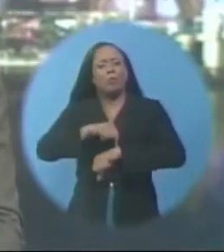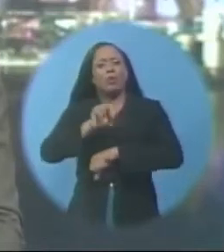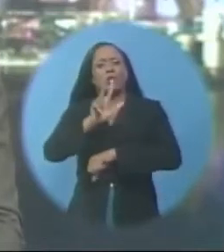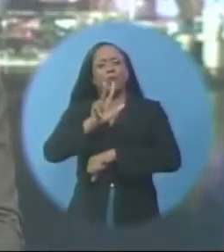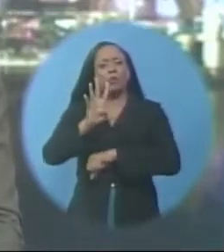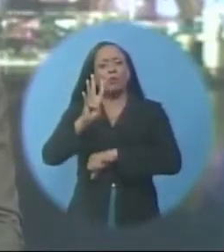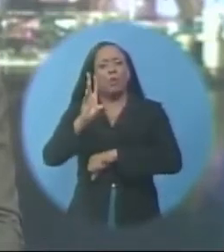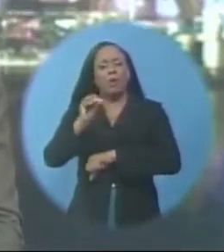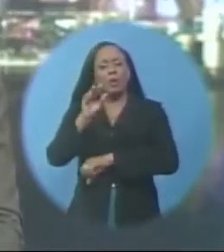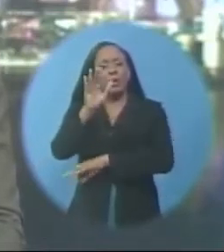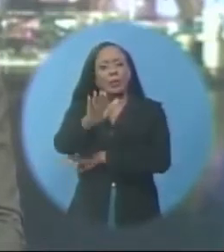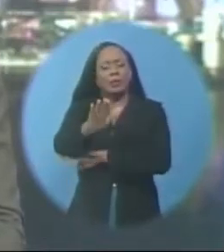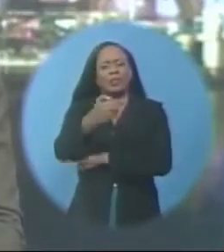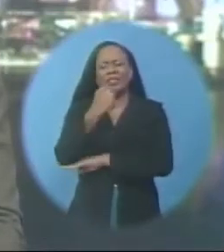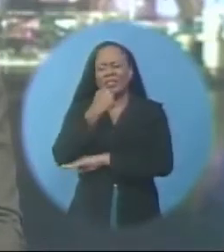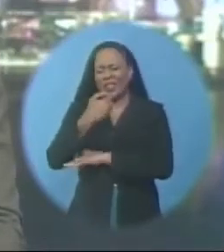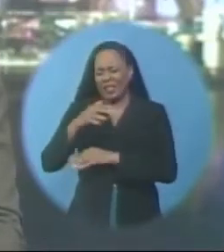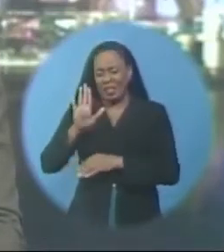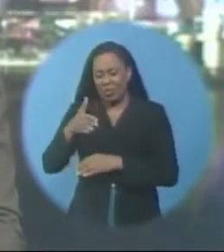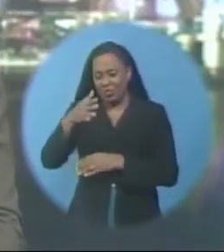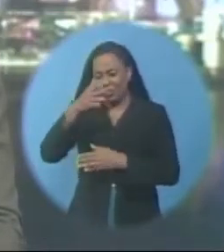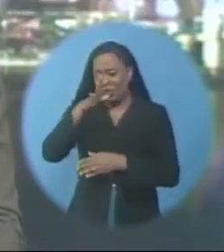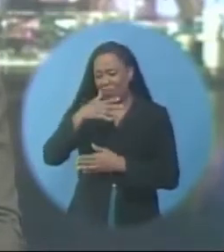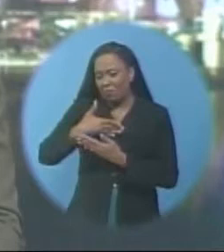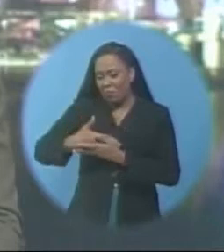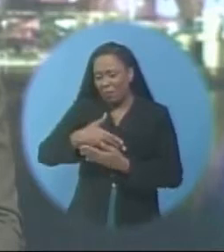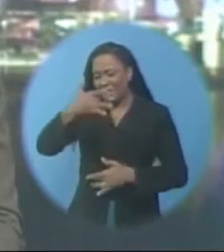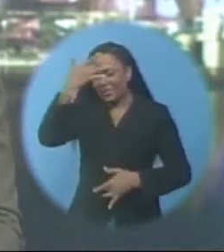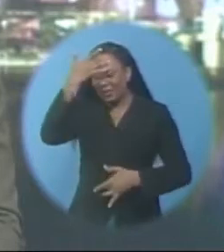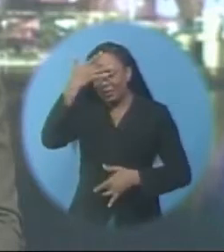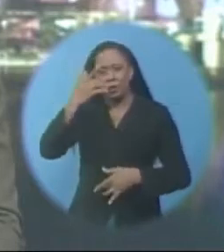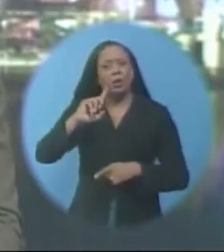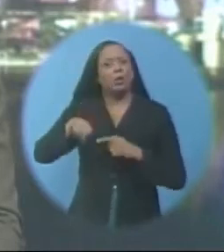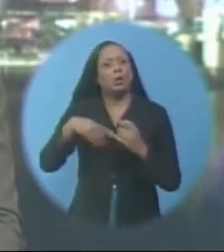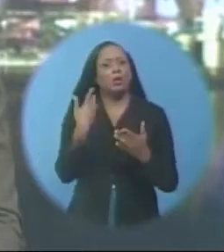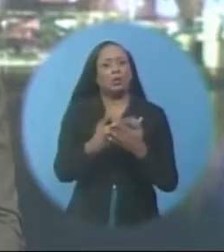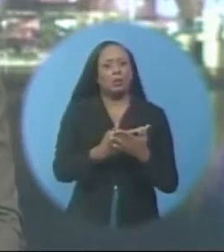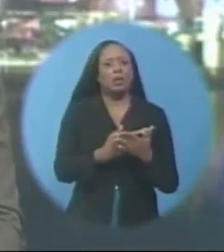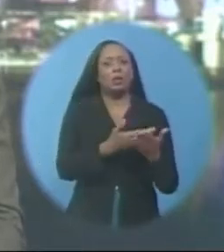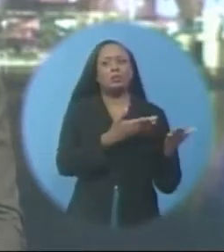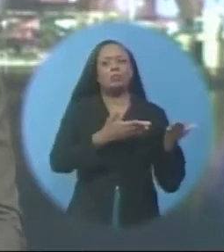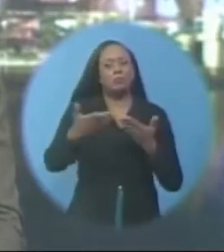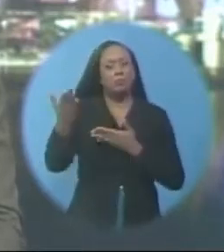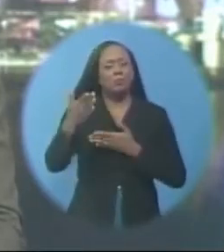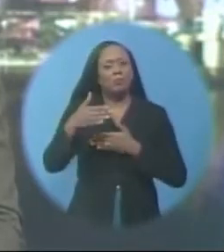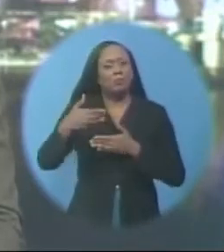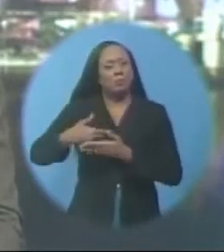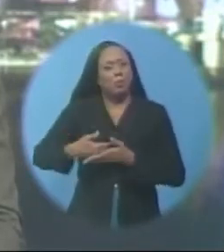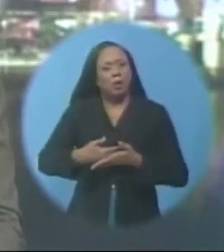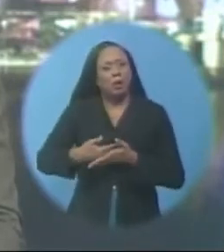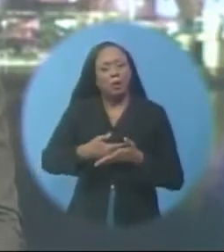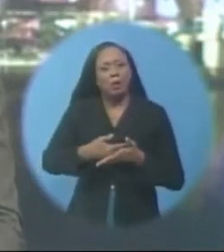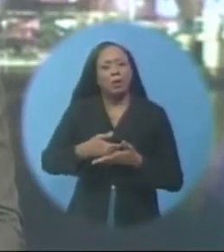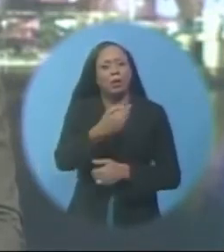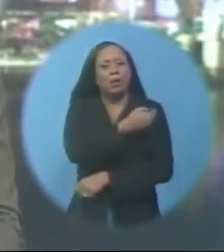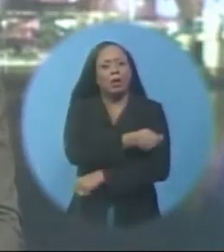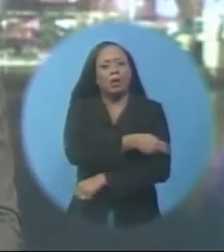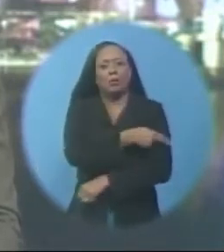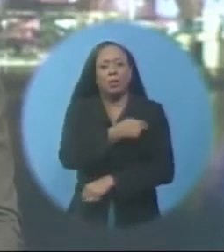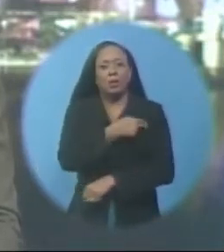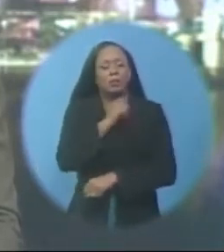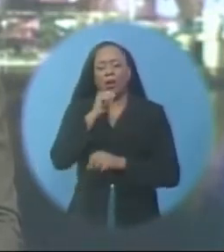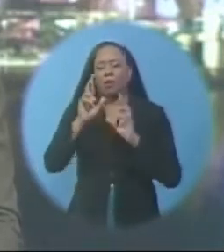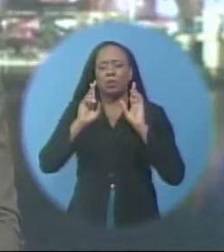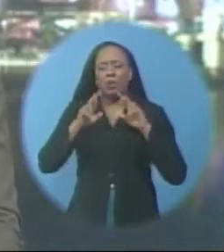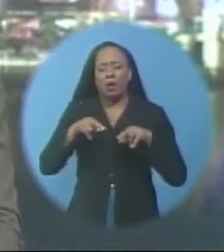the baby appeared to be ill. Police say when the parents arrived at the preschool, they took the child, who was apparently unresponsive, and rushed